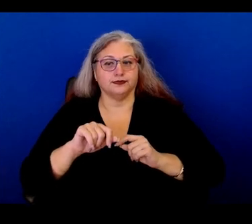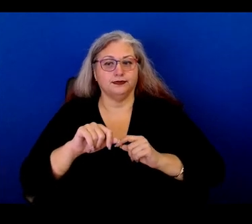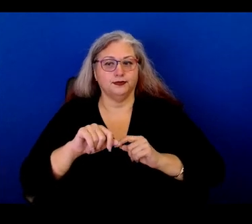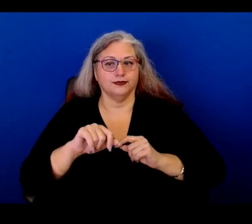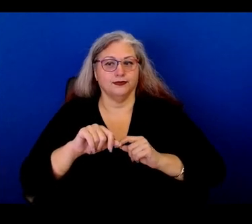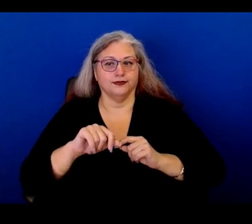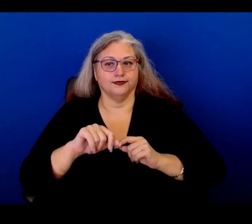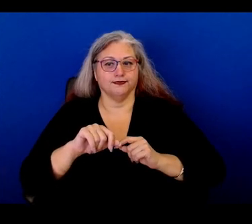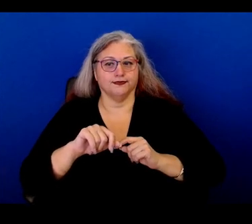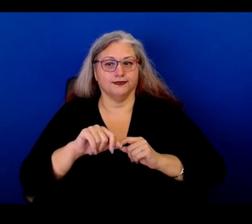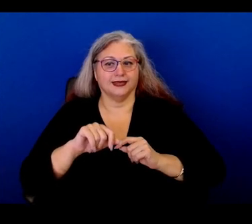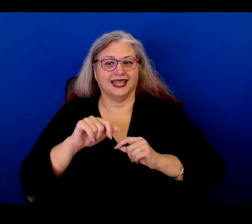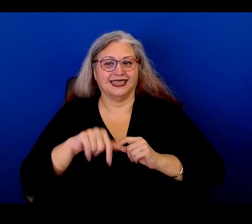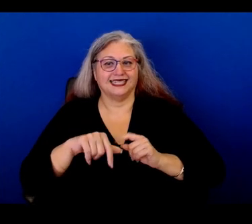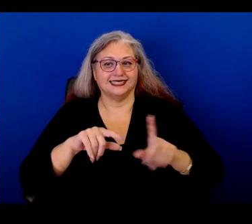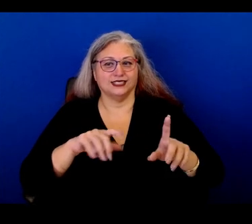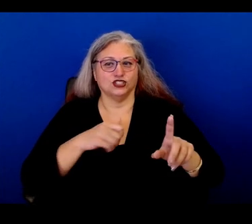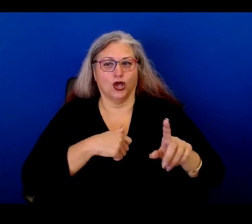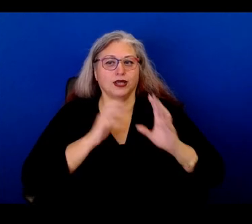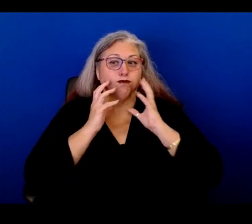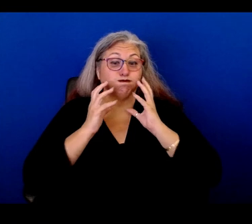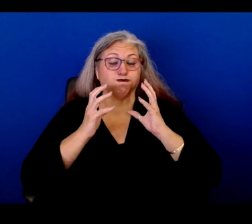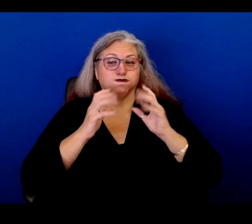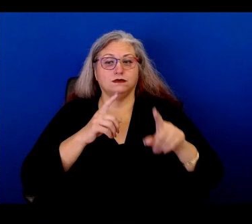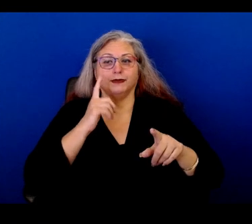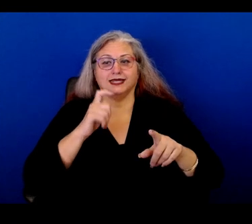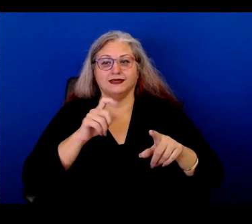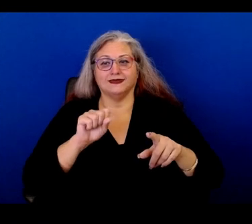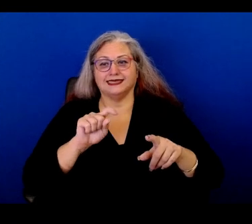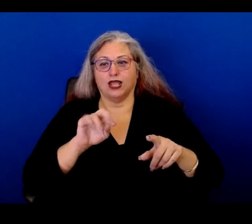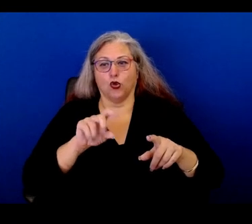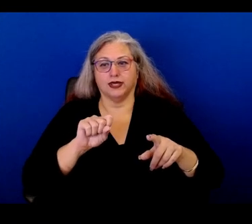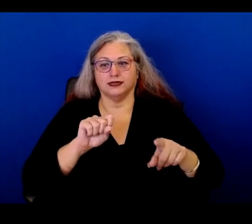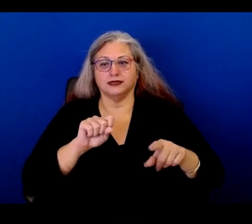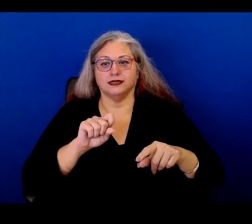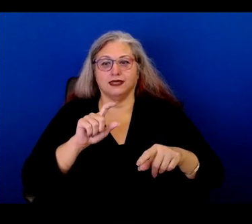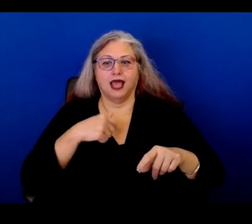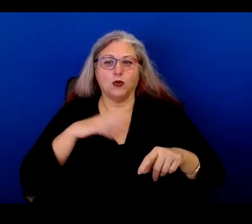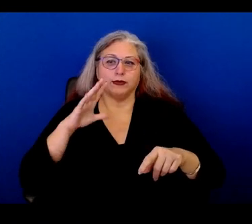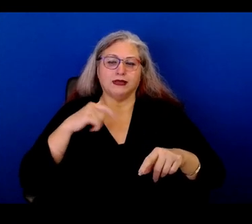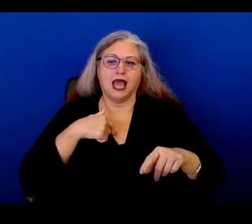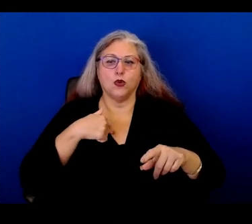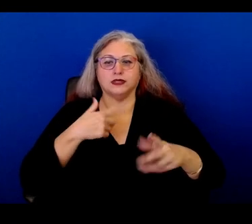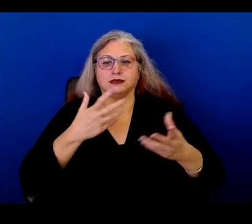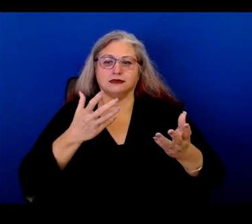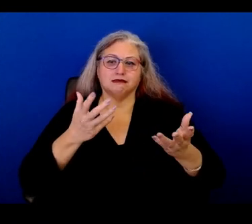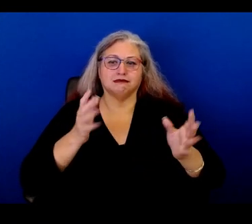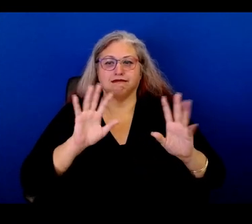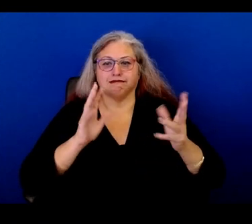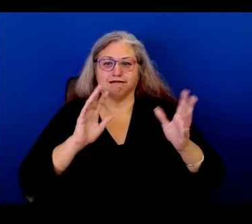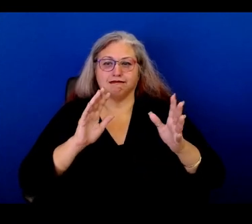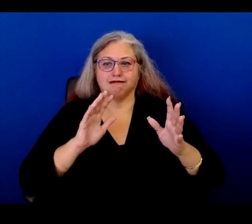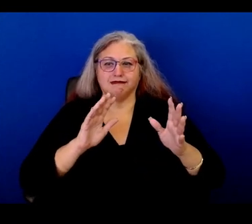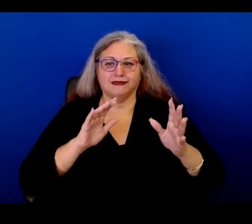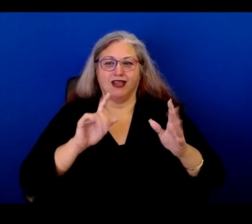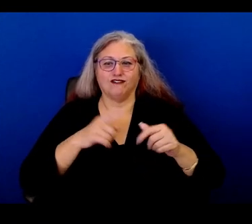this is steroid use. Related. Mm-hmm. You know, I was, you know, a little bit like